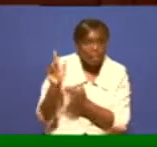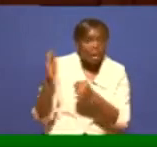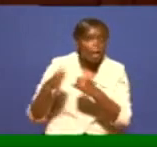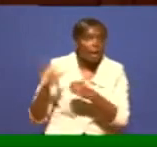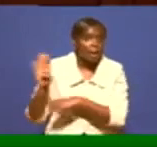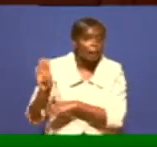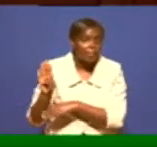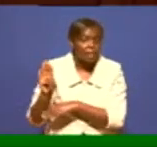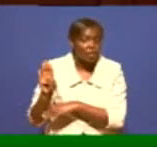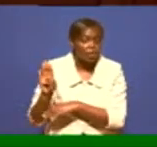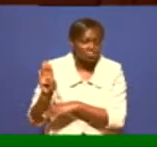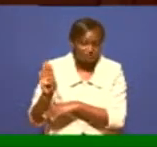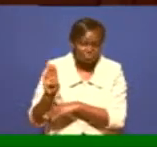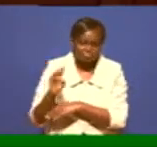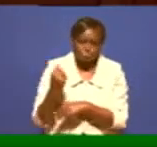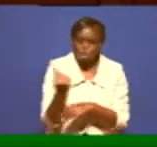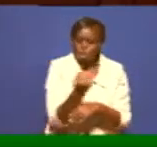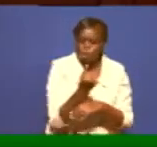with only